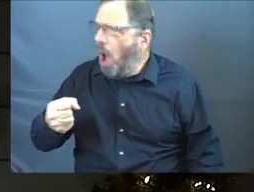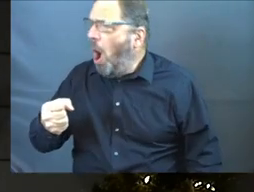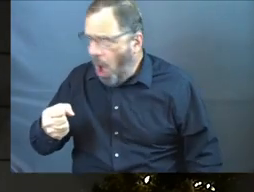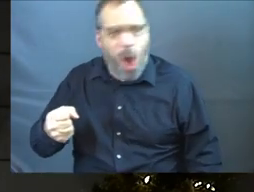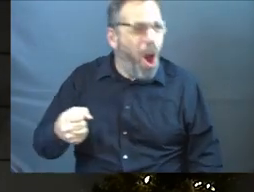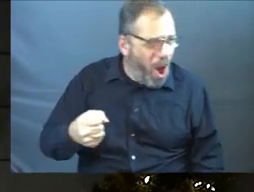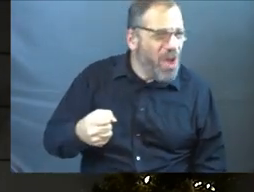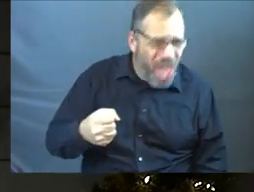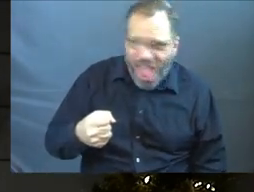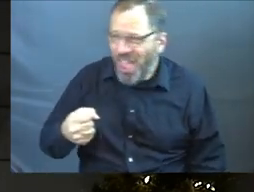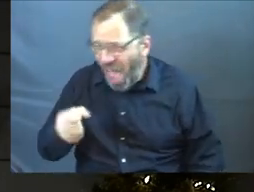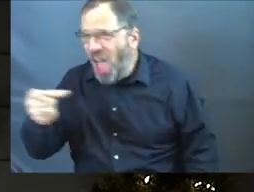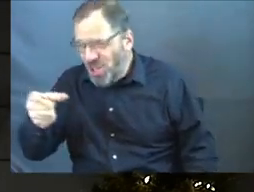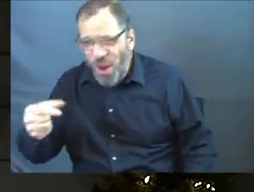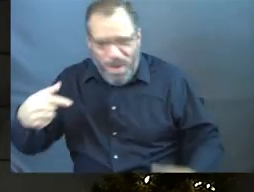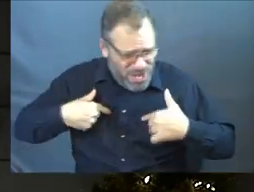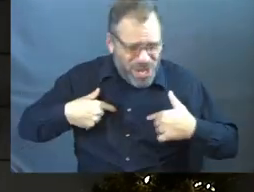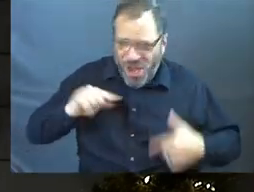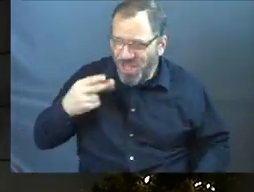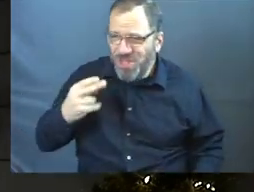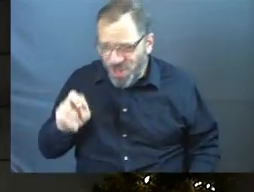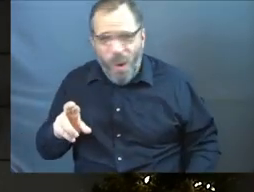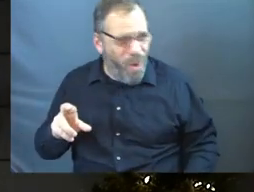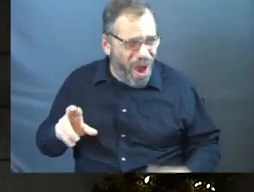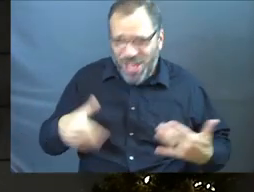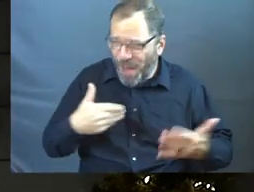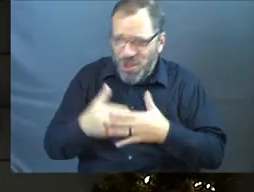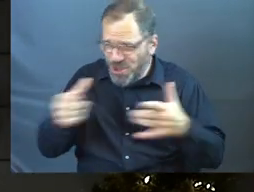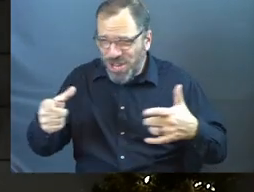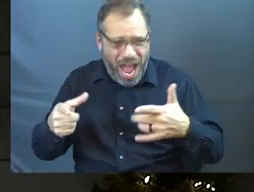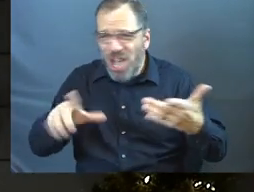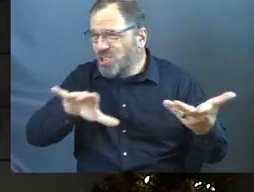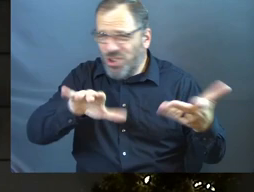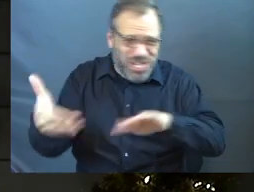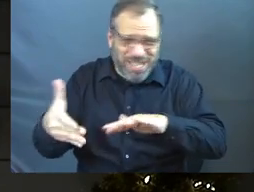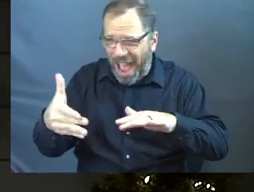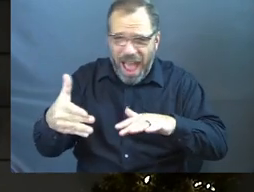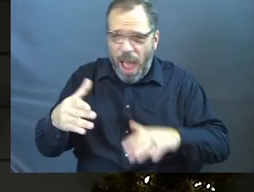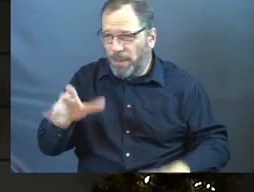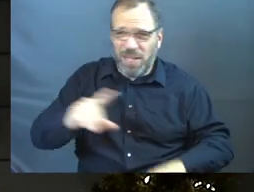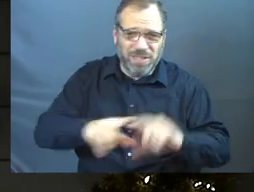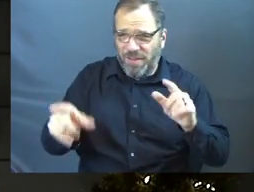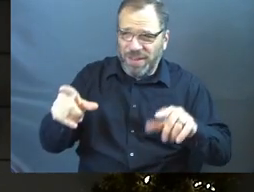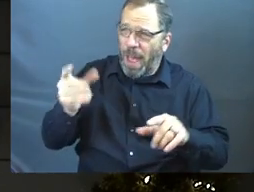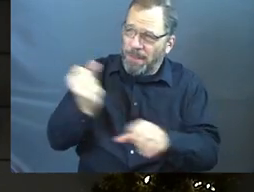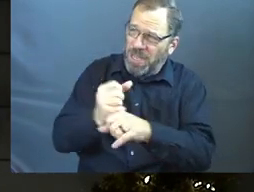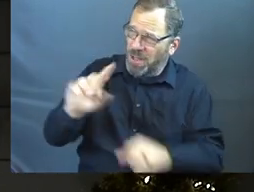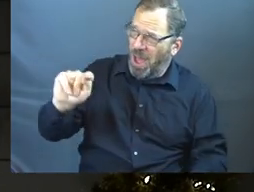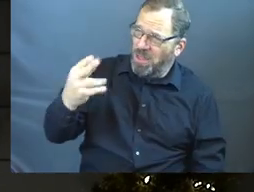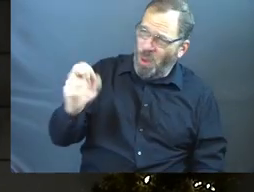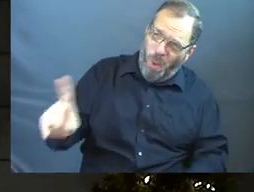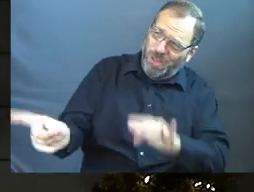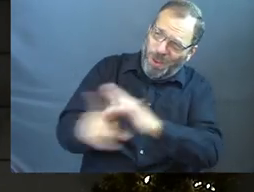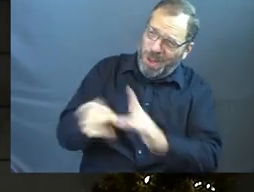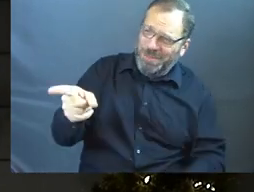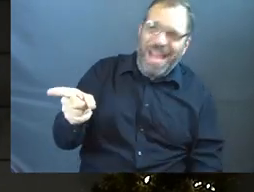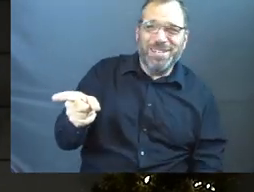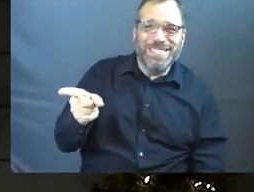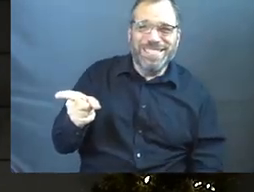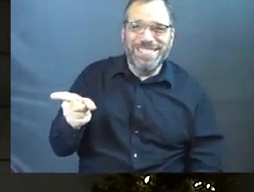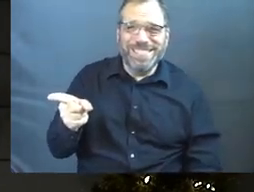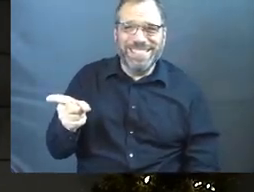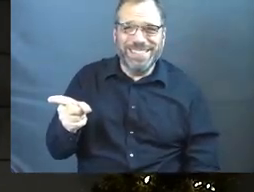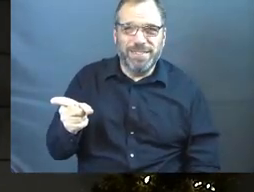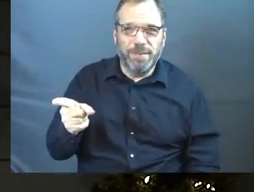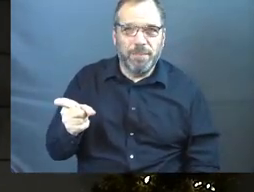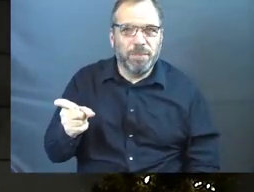guys are screwed now. You know what I mean? Because Thor's there. And he's like, this is it. You guys are in trouble because the difference maker just arrived.